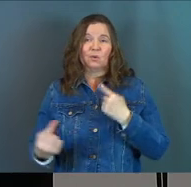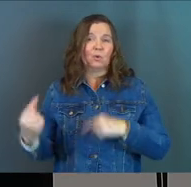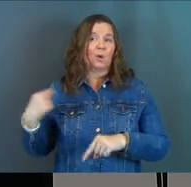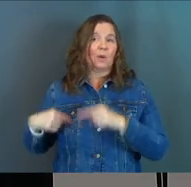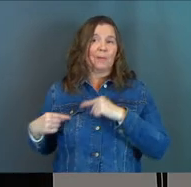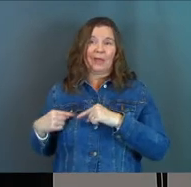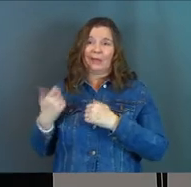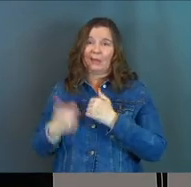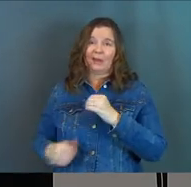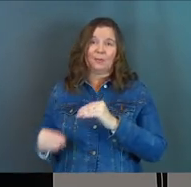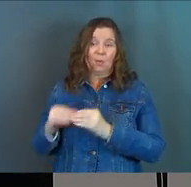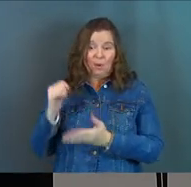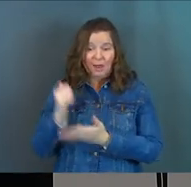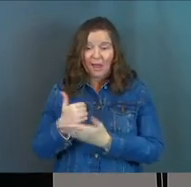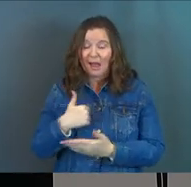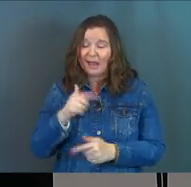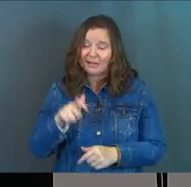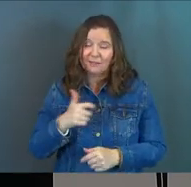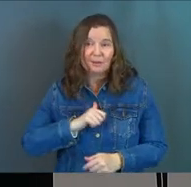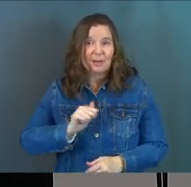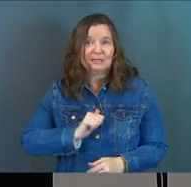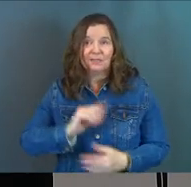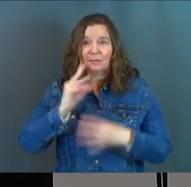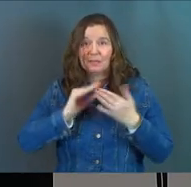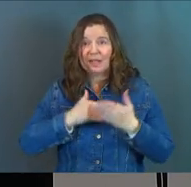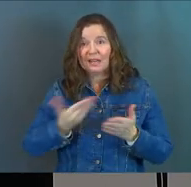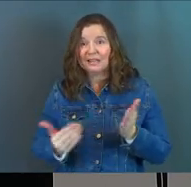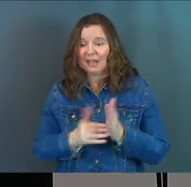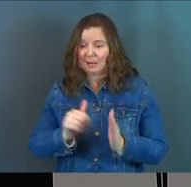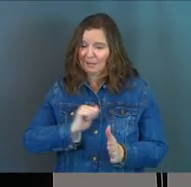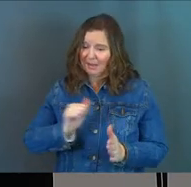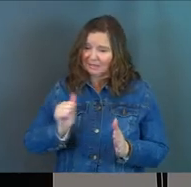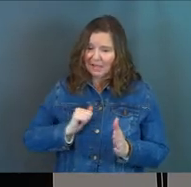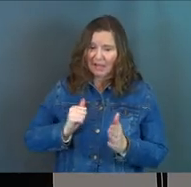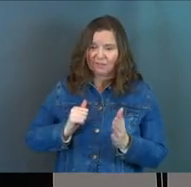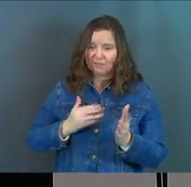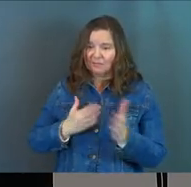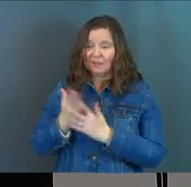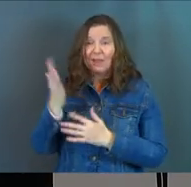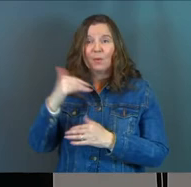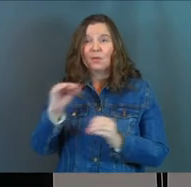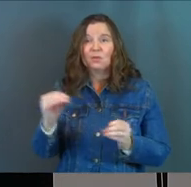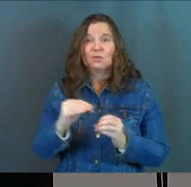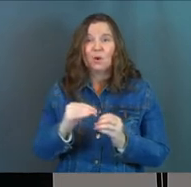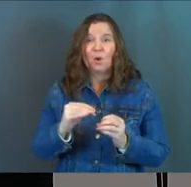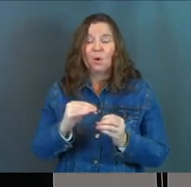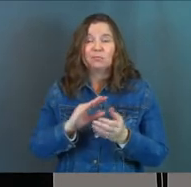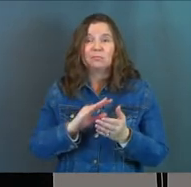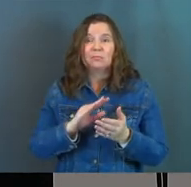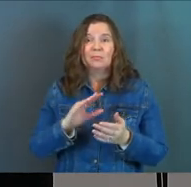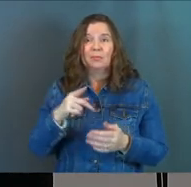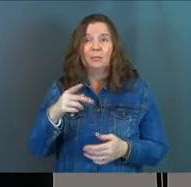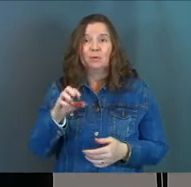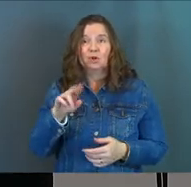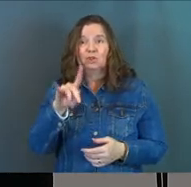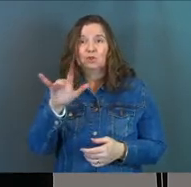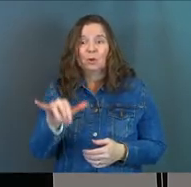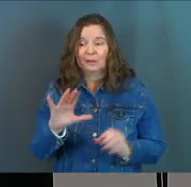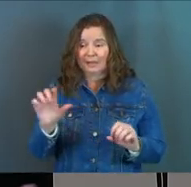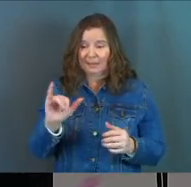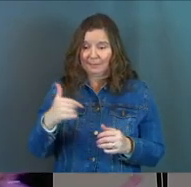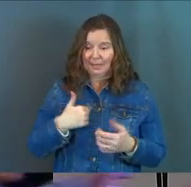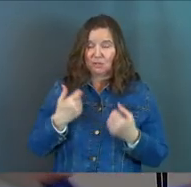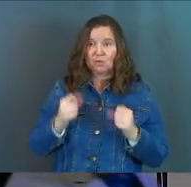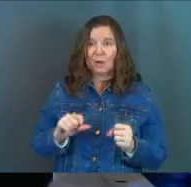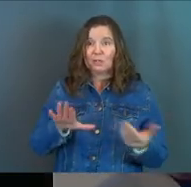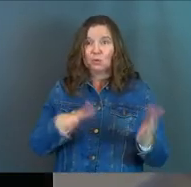back. Amen? I never have to go back and try to do this myself. That's why there's no penance and there's no purgatory. That's like me